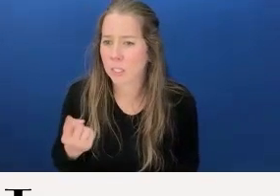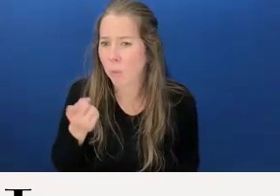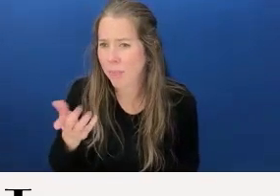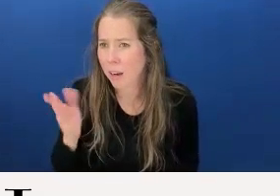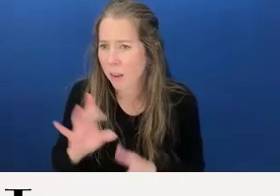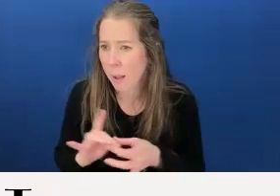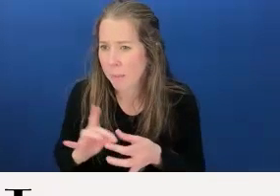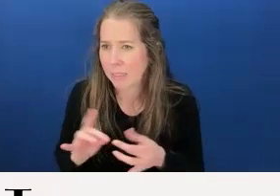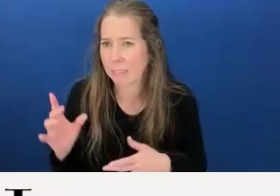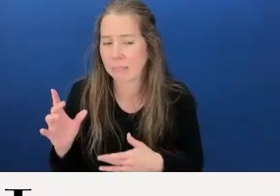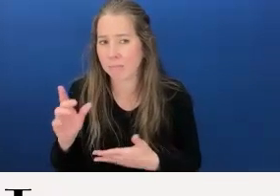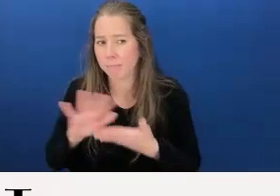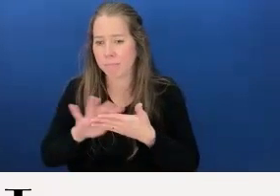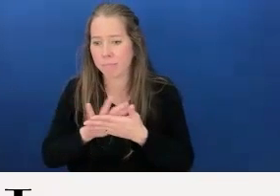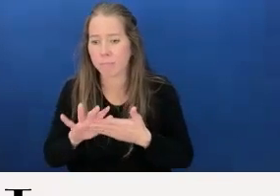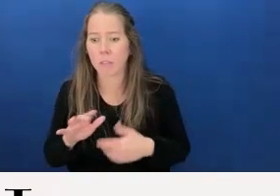I don't know.